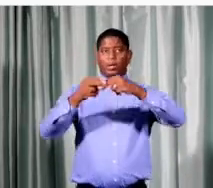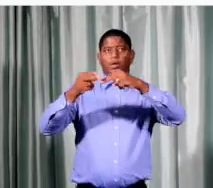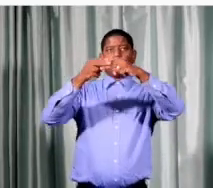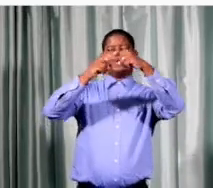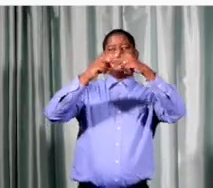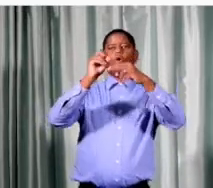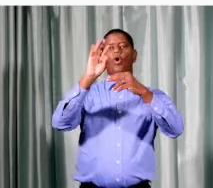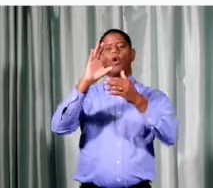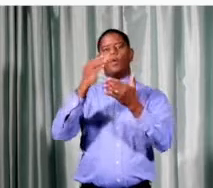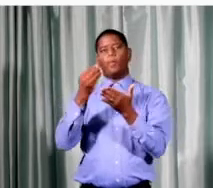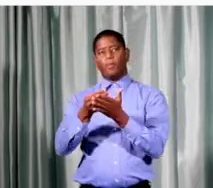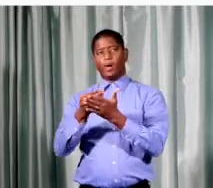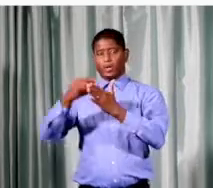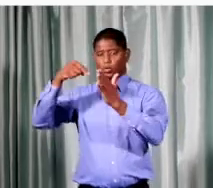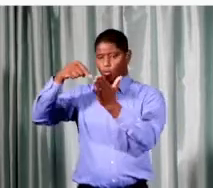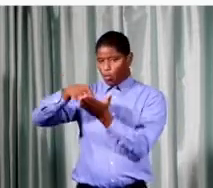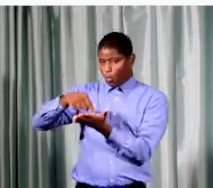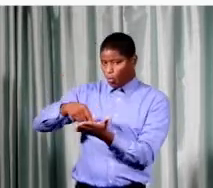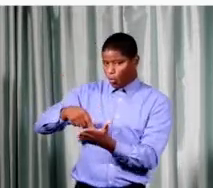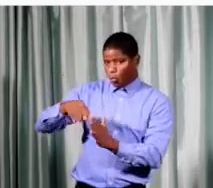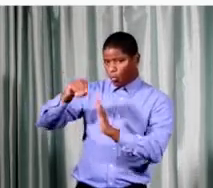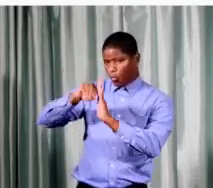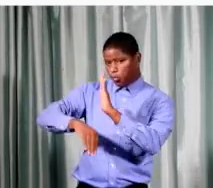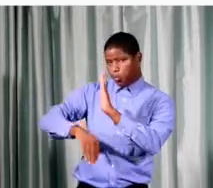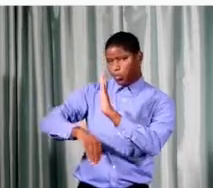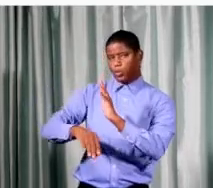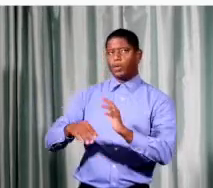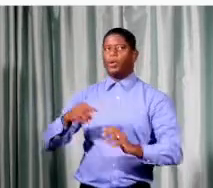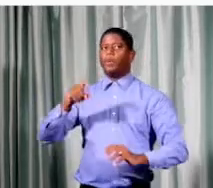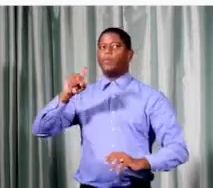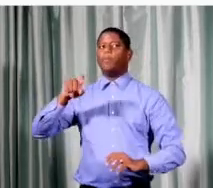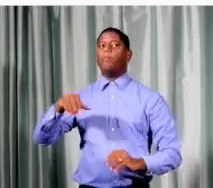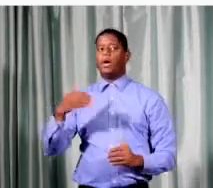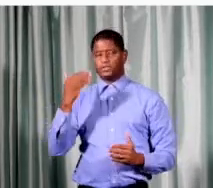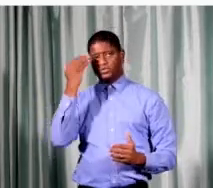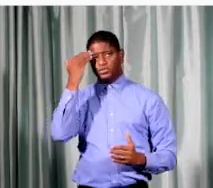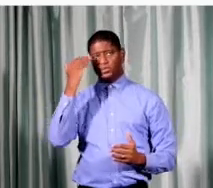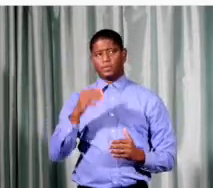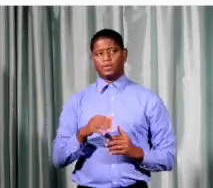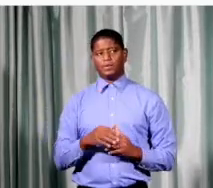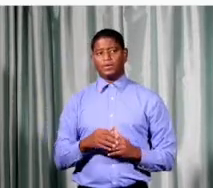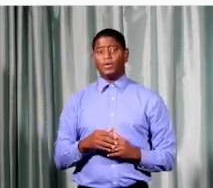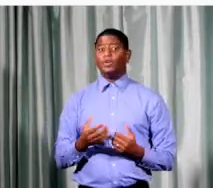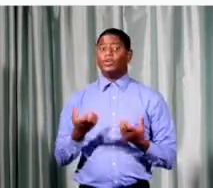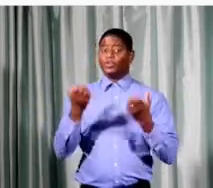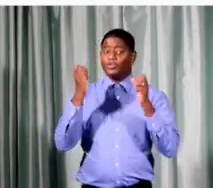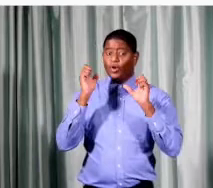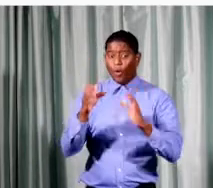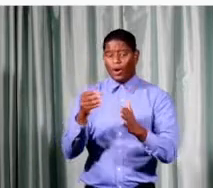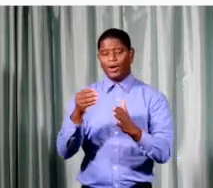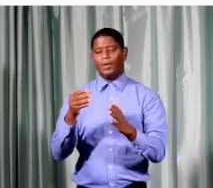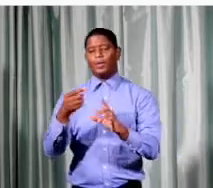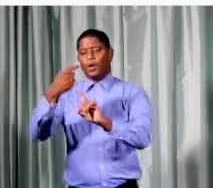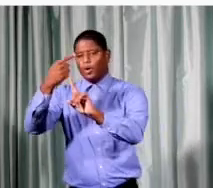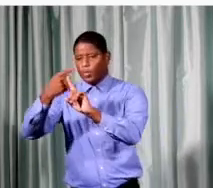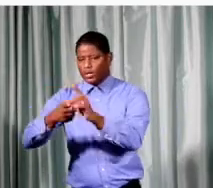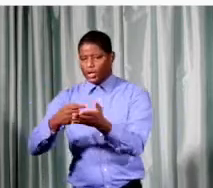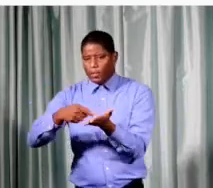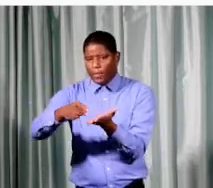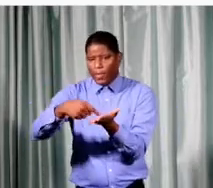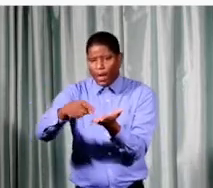advance. You don't want the shock of realizing 1 month you run out of money. When you could have planned for it